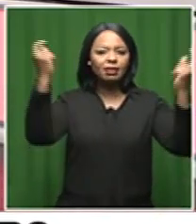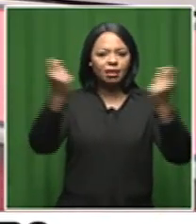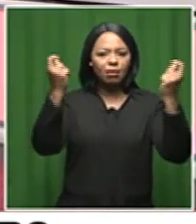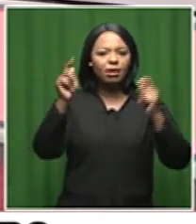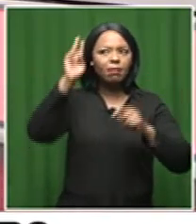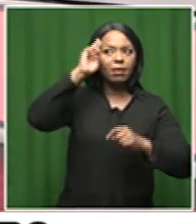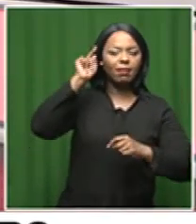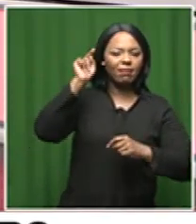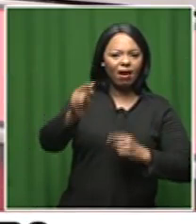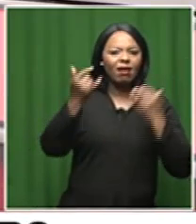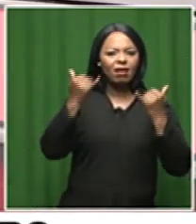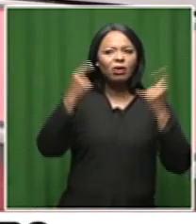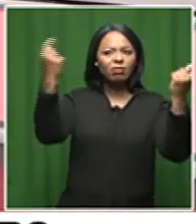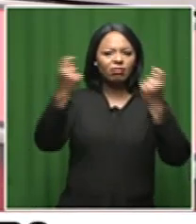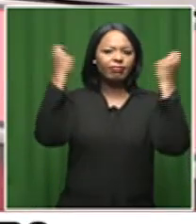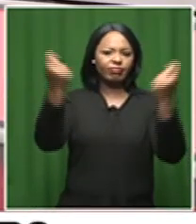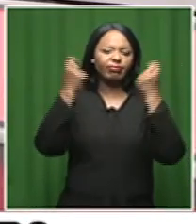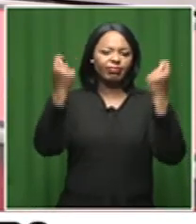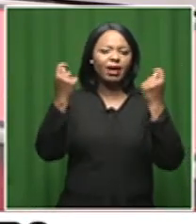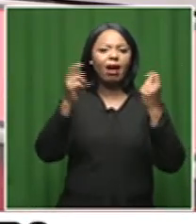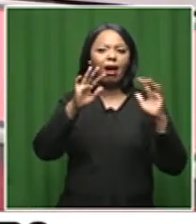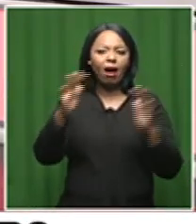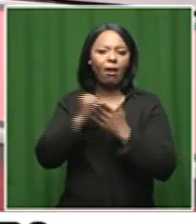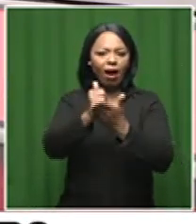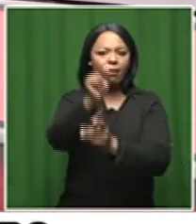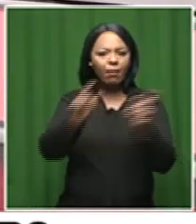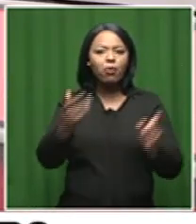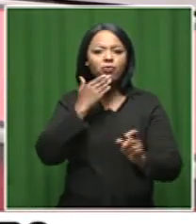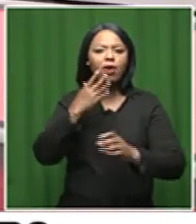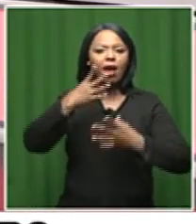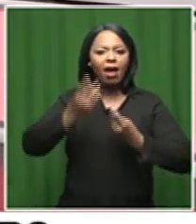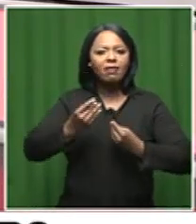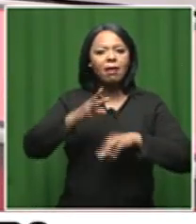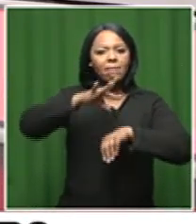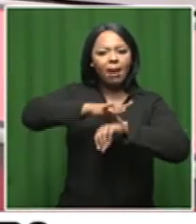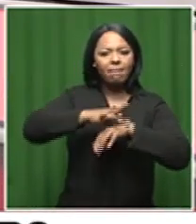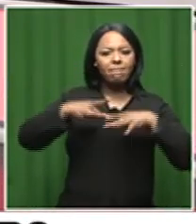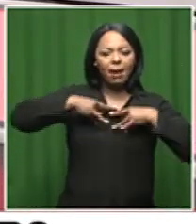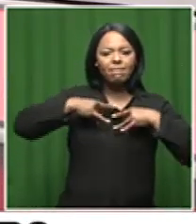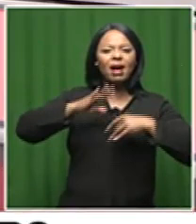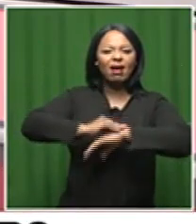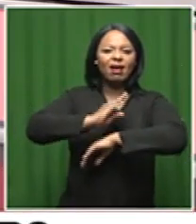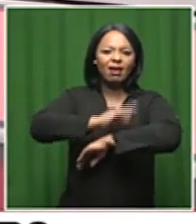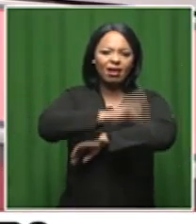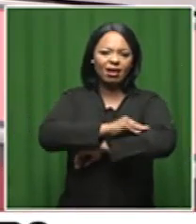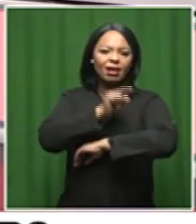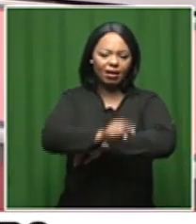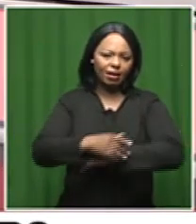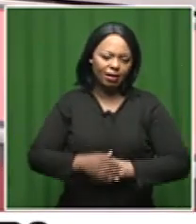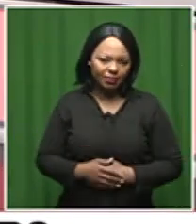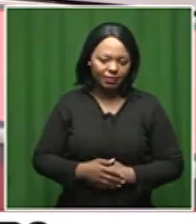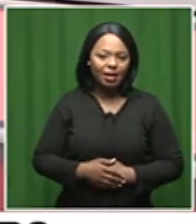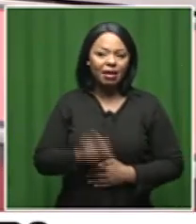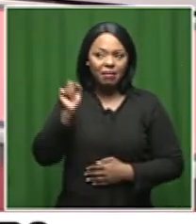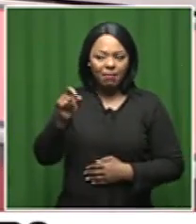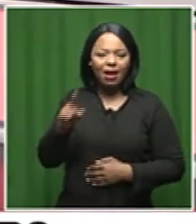look forward to celebrating the need to help out people that have these deficiencies or have these malignancies that require people to